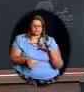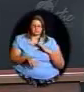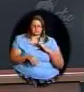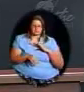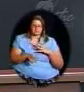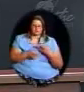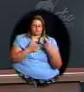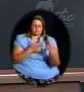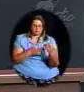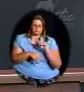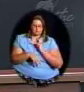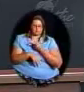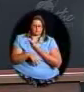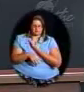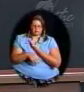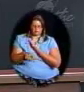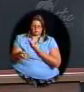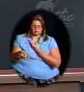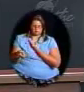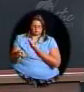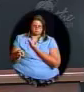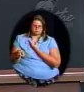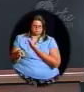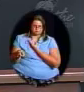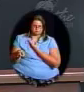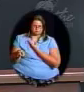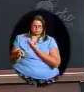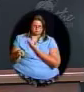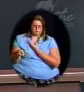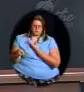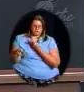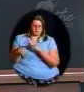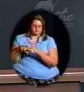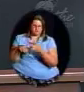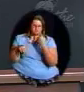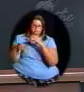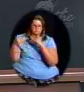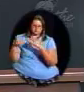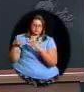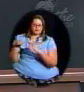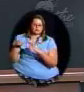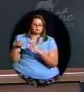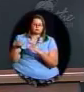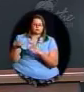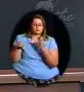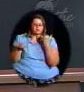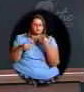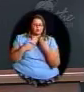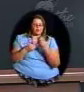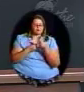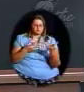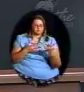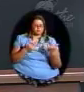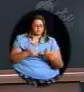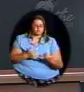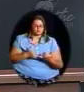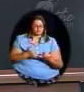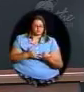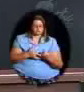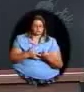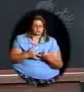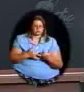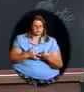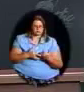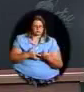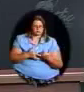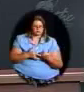we place that property up for sale. You have information here that this would be